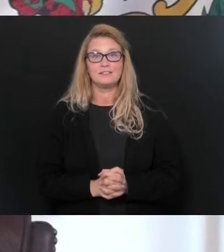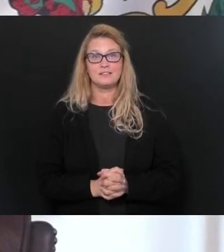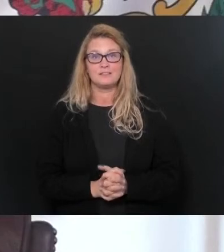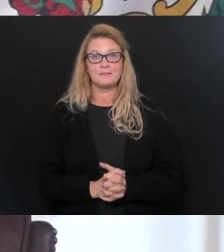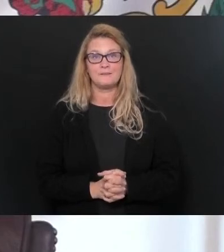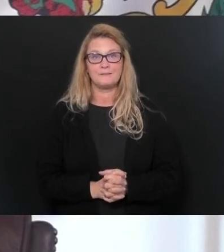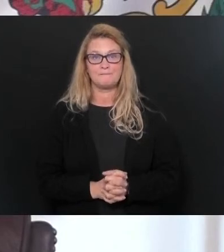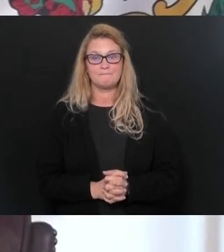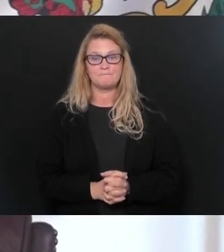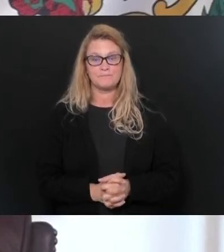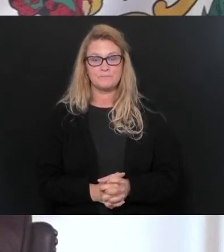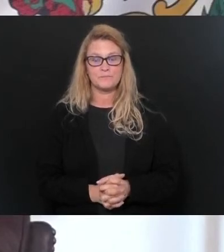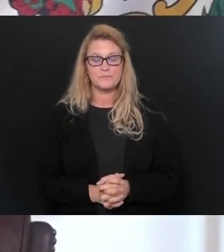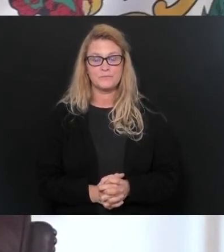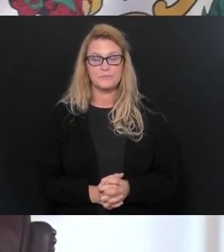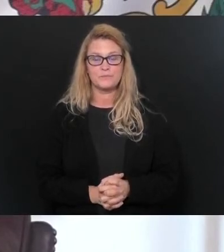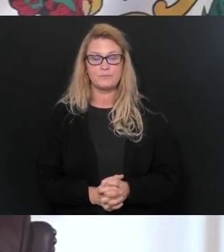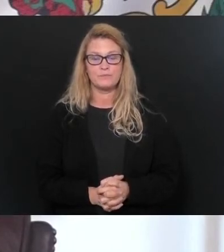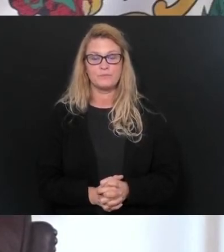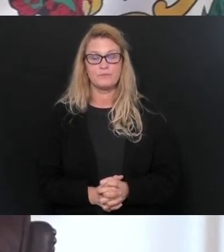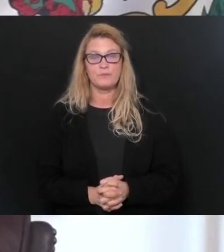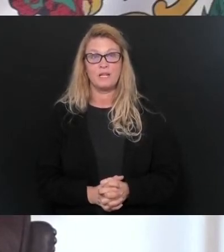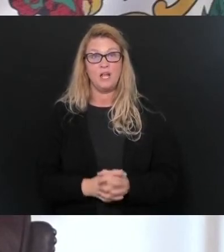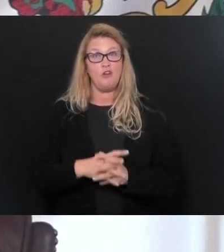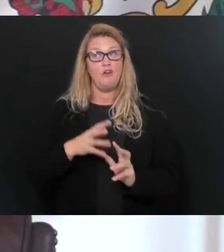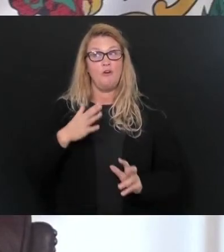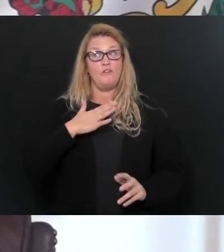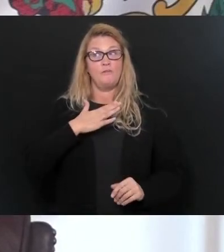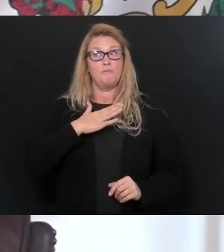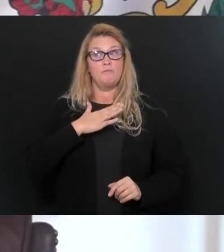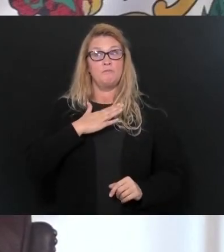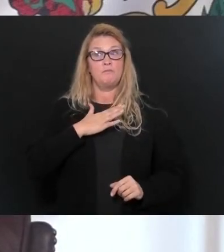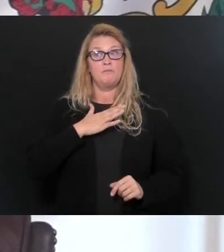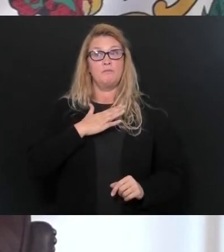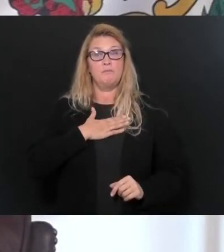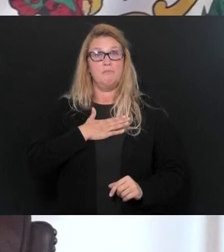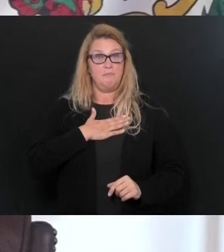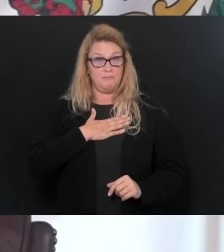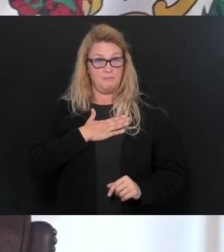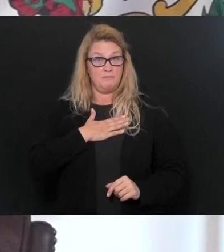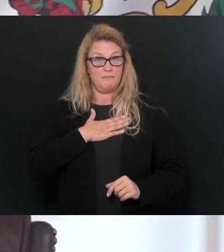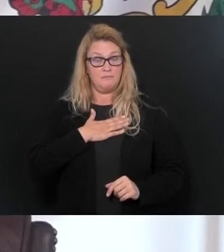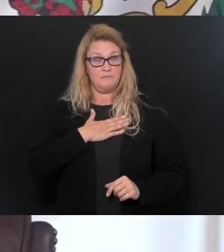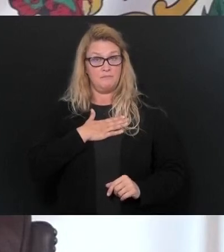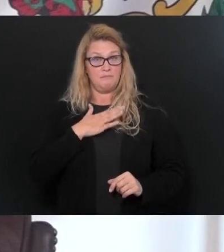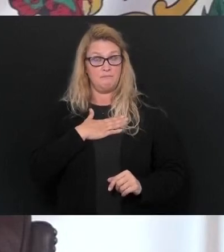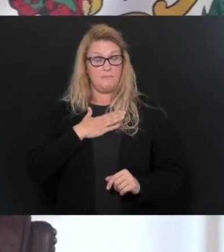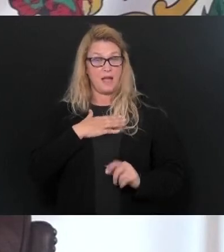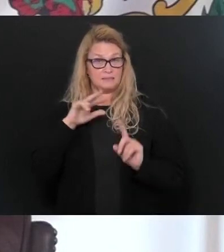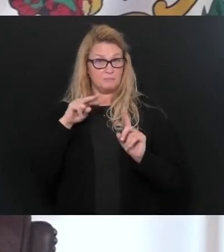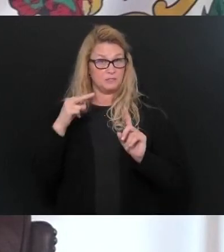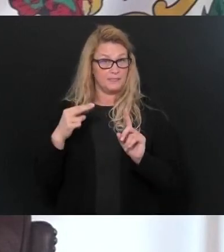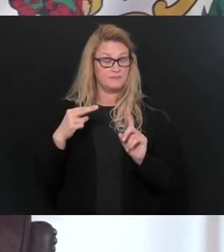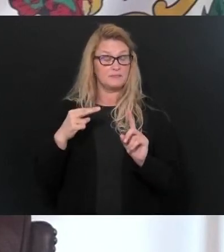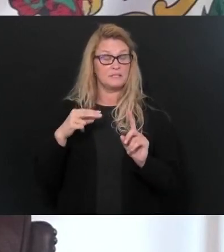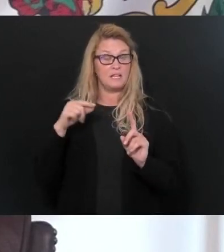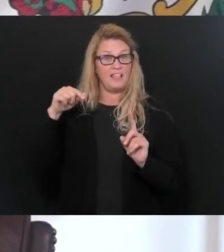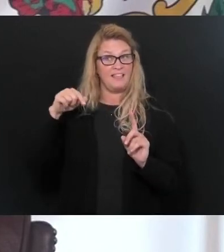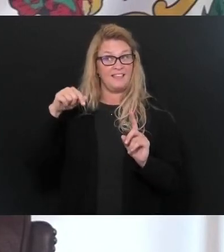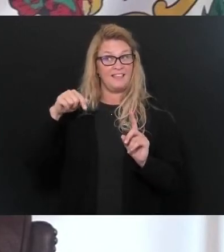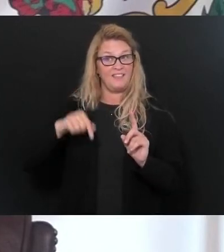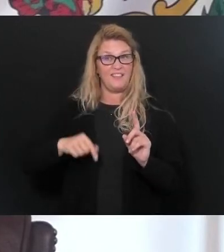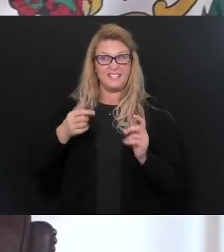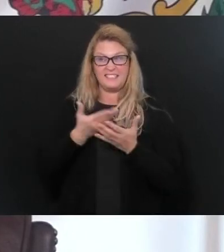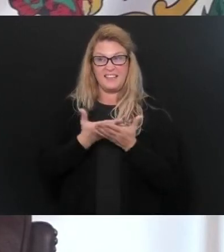Stephen, let me tell you, from my standpoint, this thing I've said many times, this thing has been